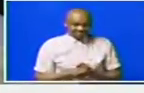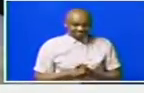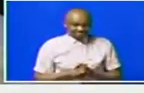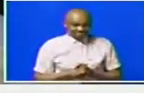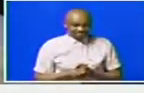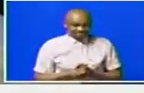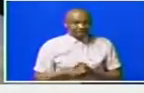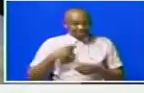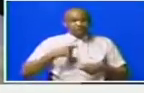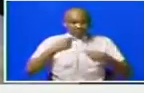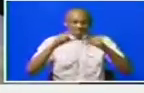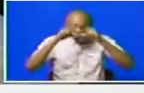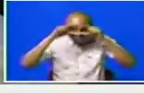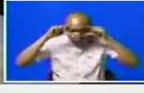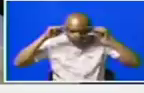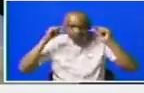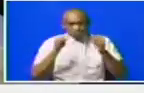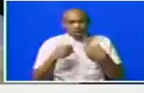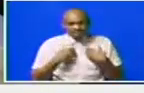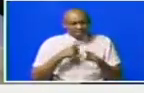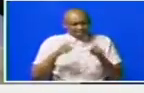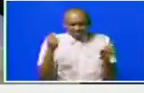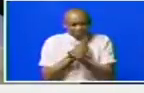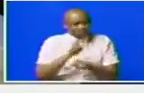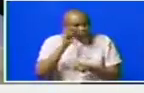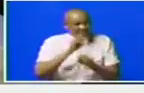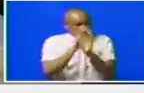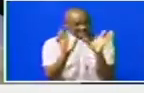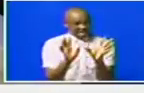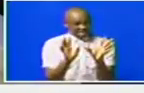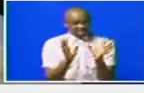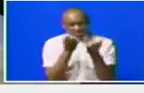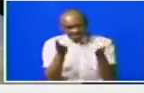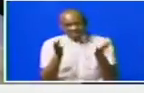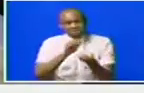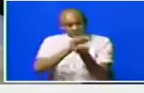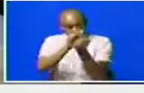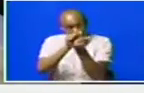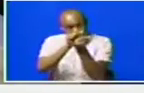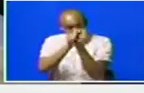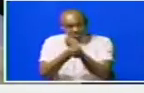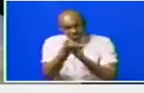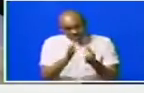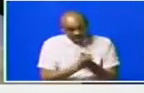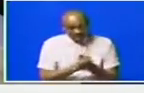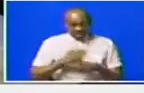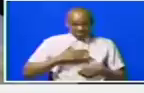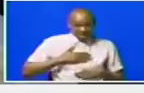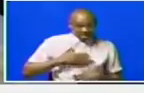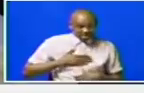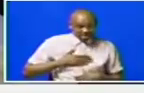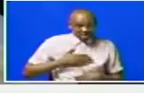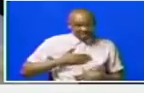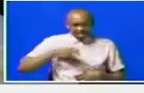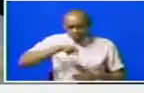I was given glasses, but still I wouldn't see clearly. So things started changing. I started changing